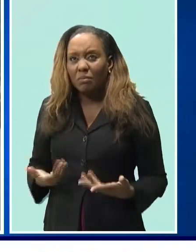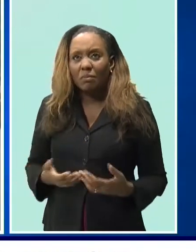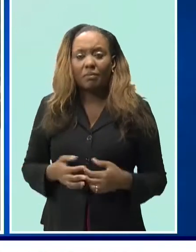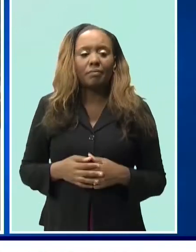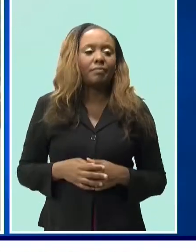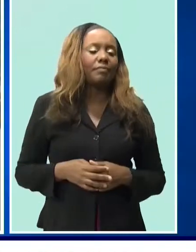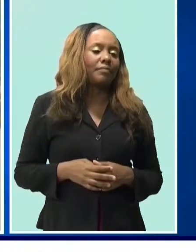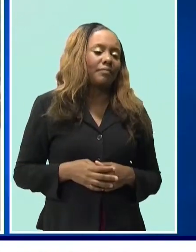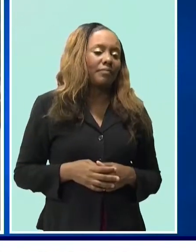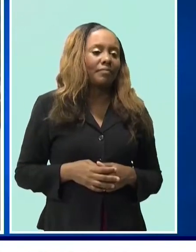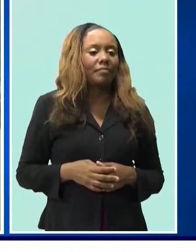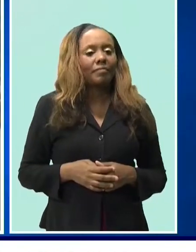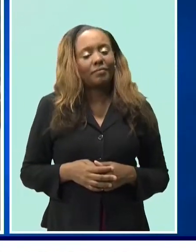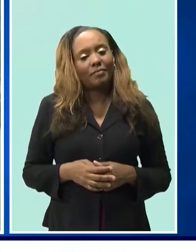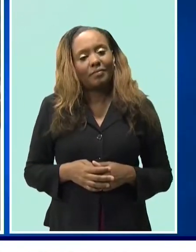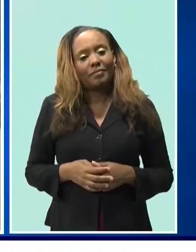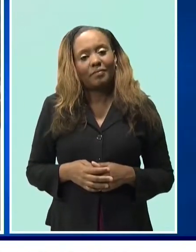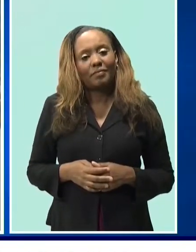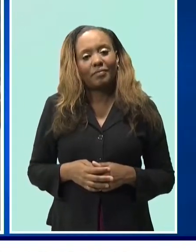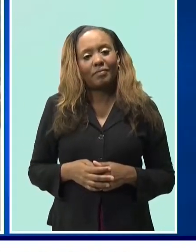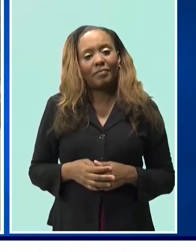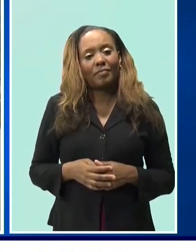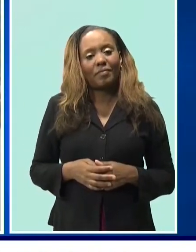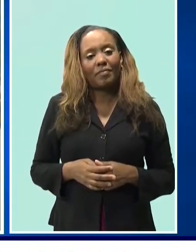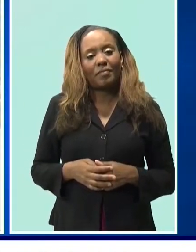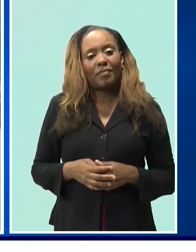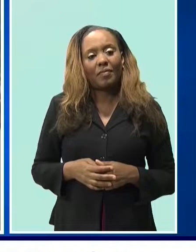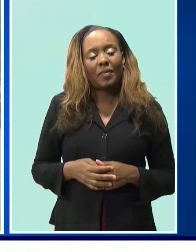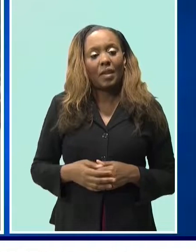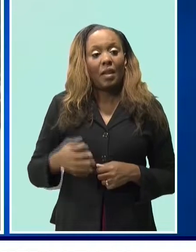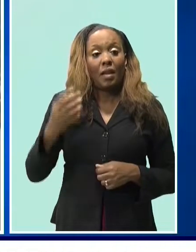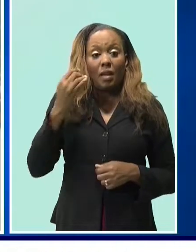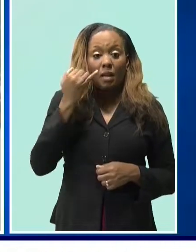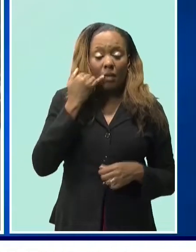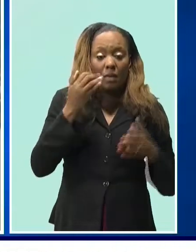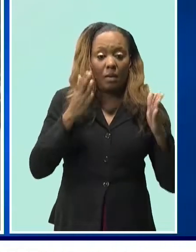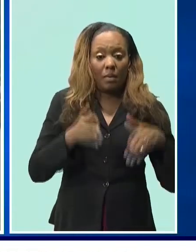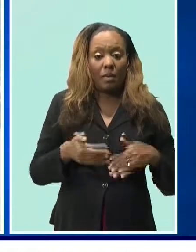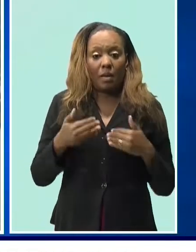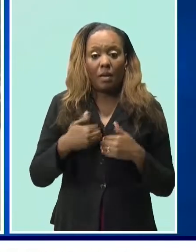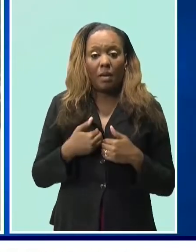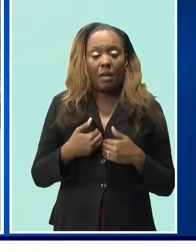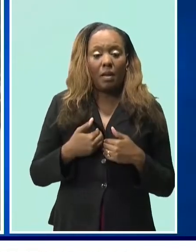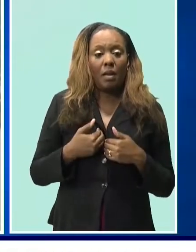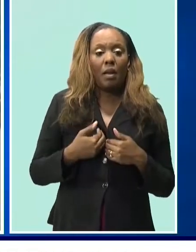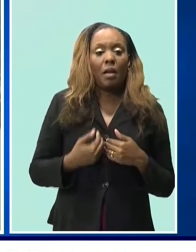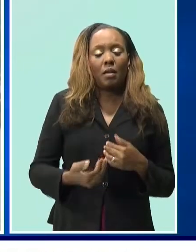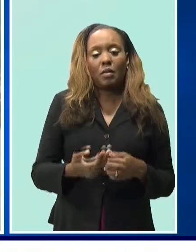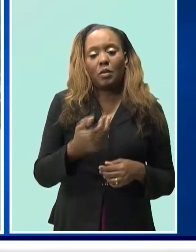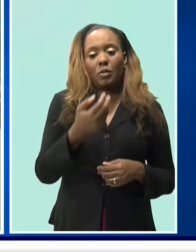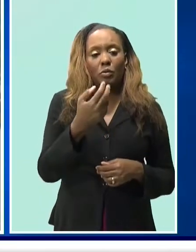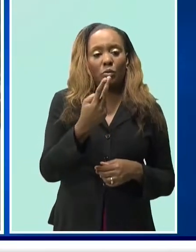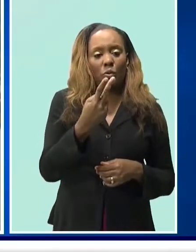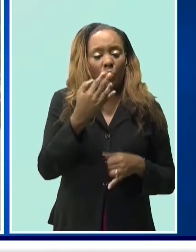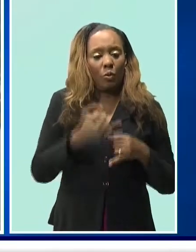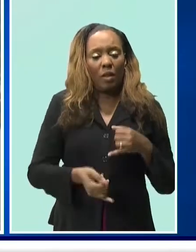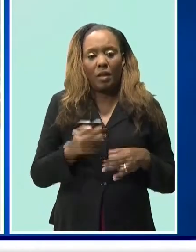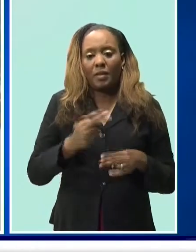Yeah, so we don't expect somebody with a double barrel or even triple barrel surname to get 2 or 3 bites at the cherry, so to